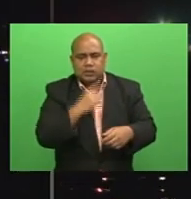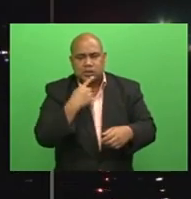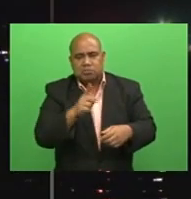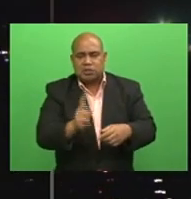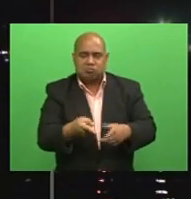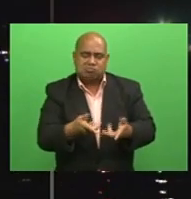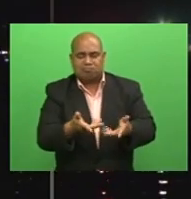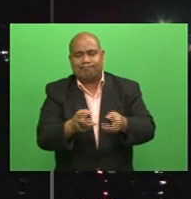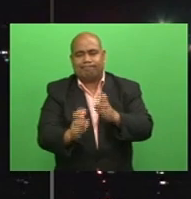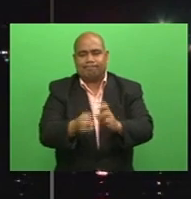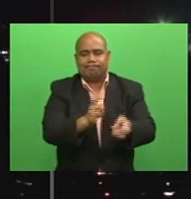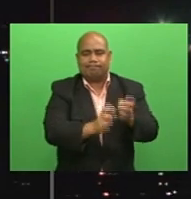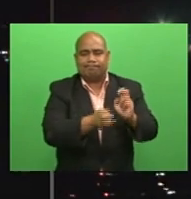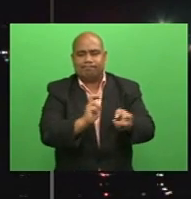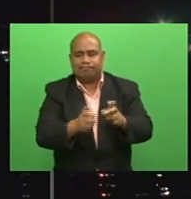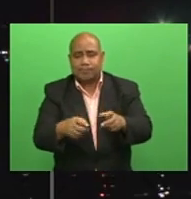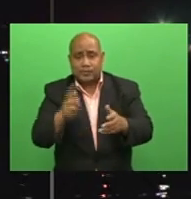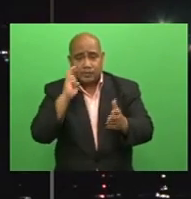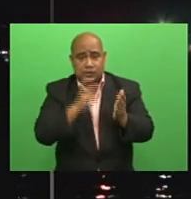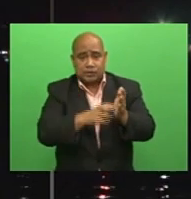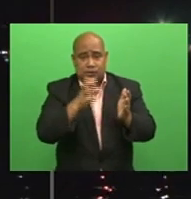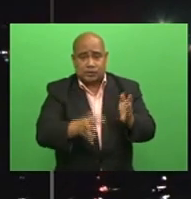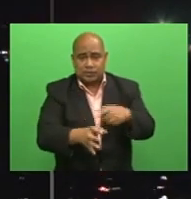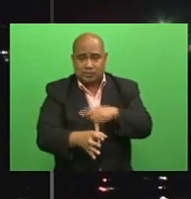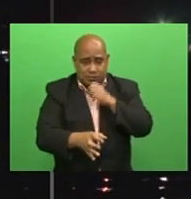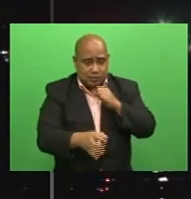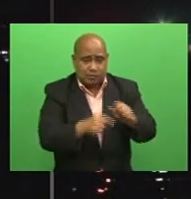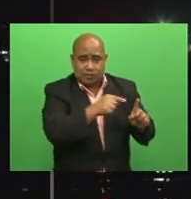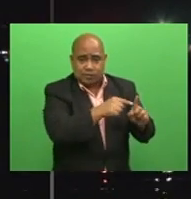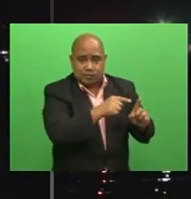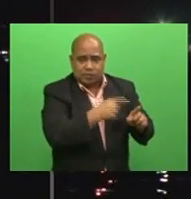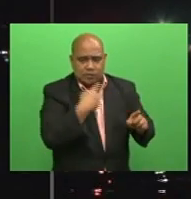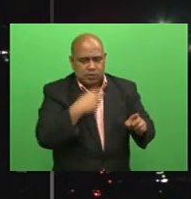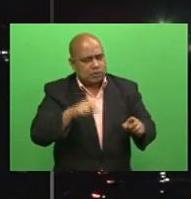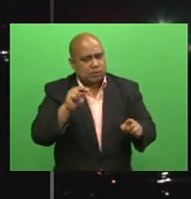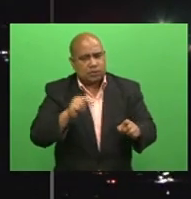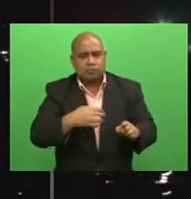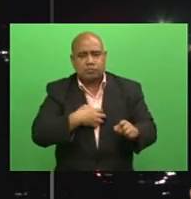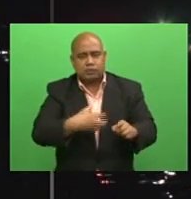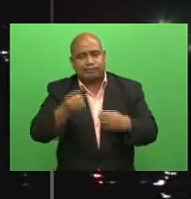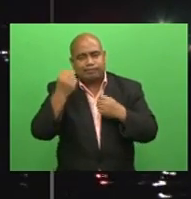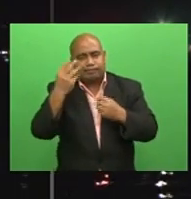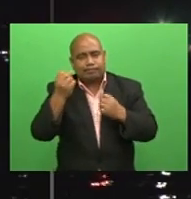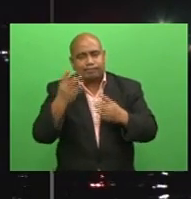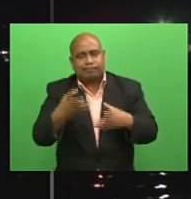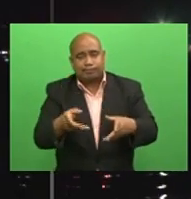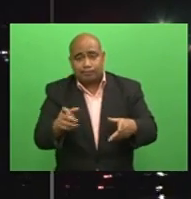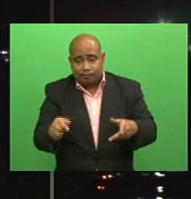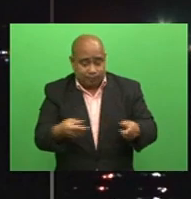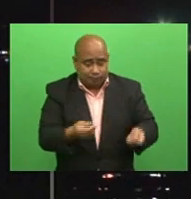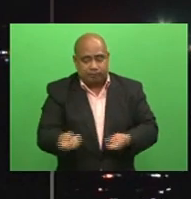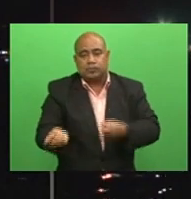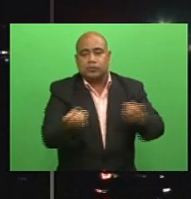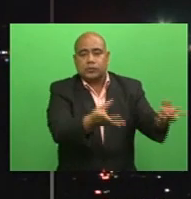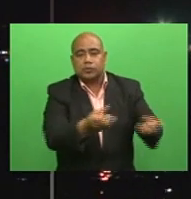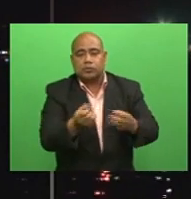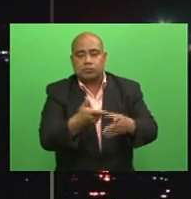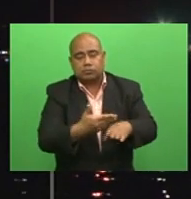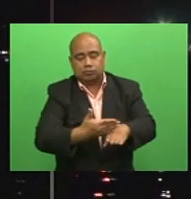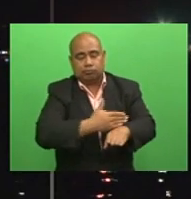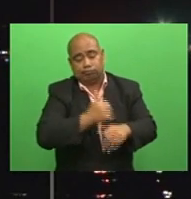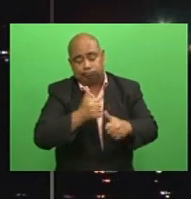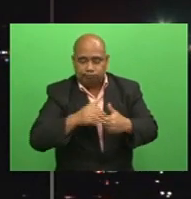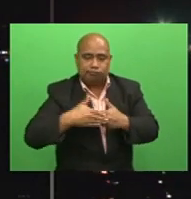Political Parties, Mohammed Saneem, requires certain technical criteria to be met before proceeding further. We will have the full list